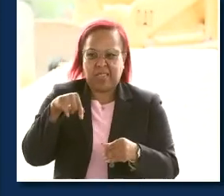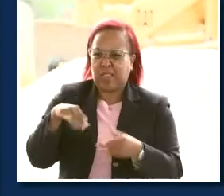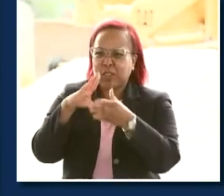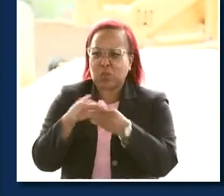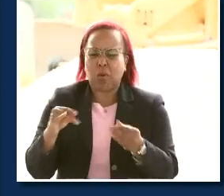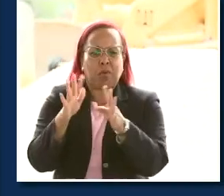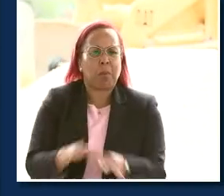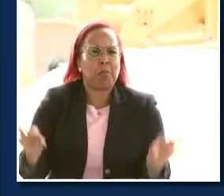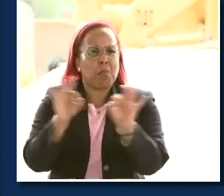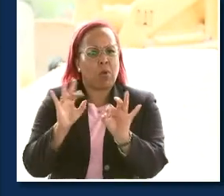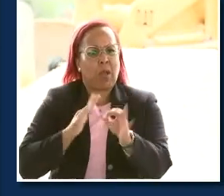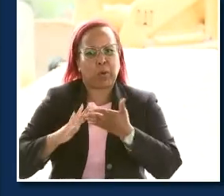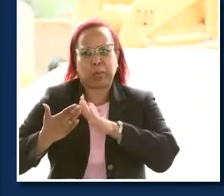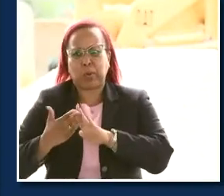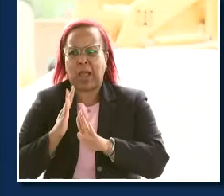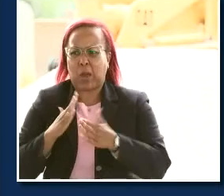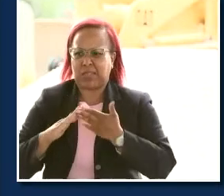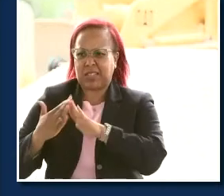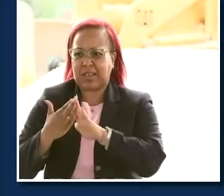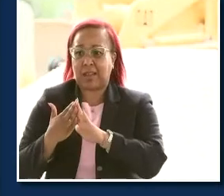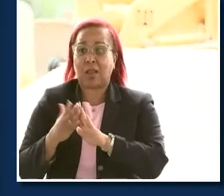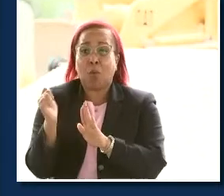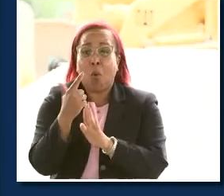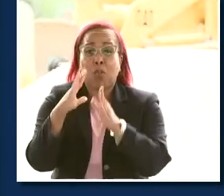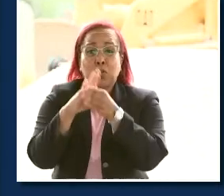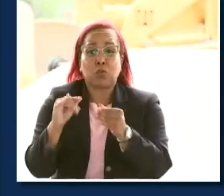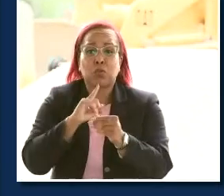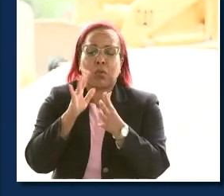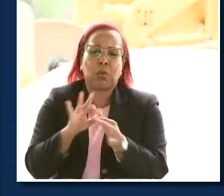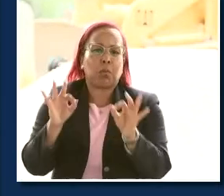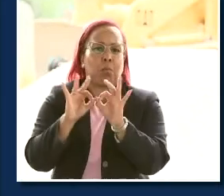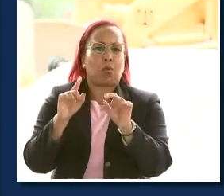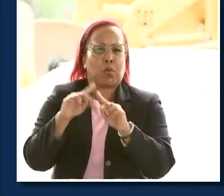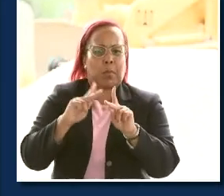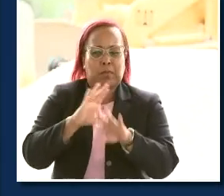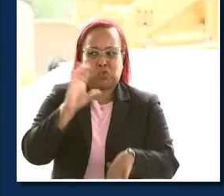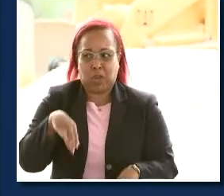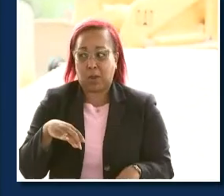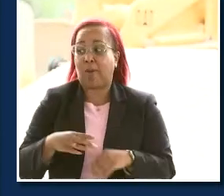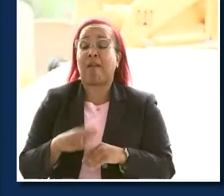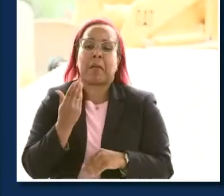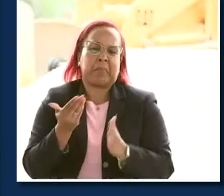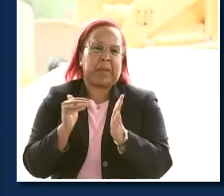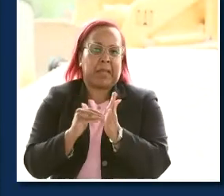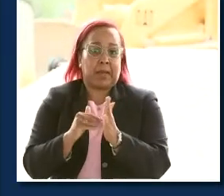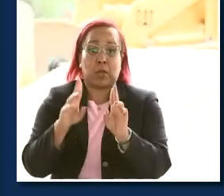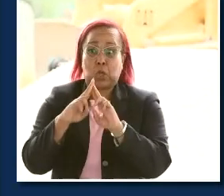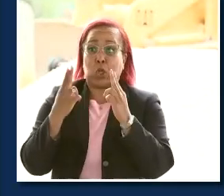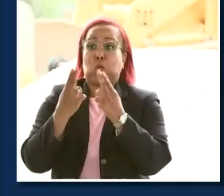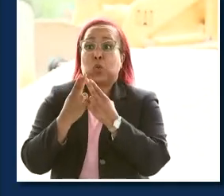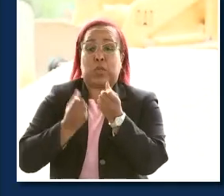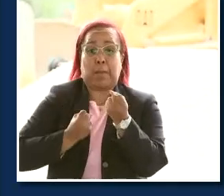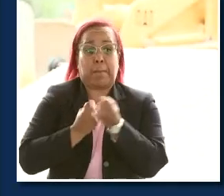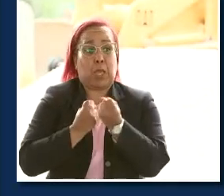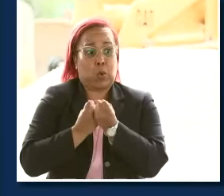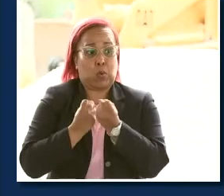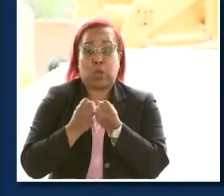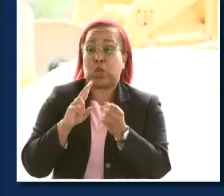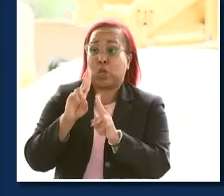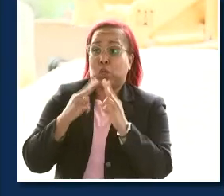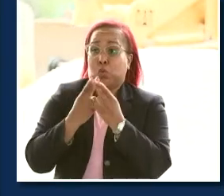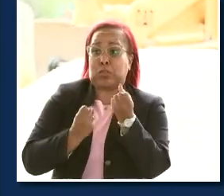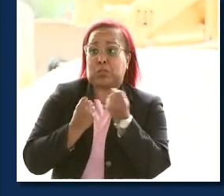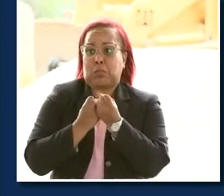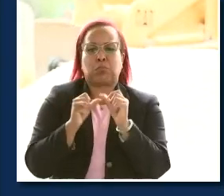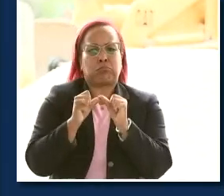that's so important to our community, to our city, and to all these stories that are so important to the people of Chicago. And again, you know, unions built and